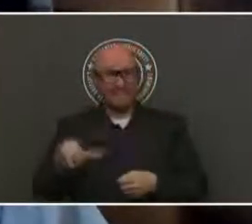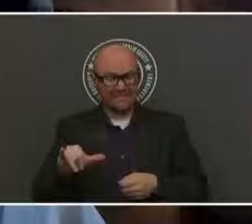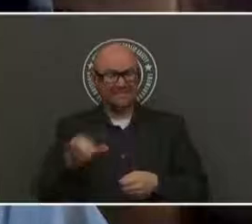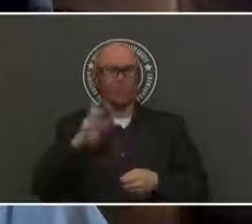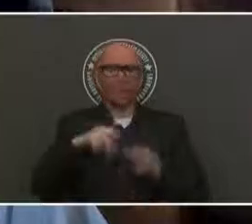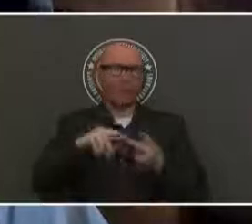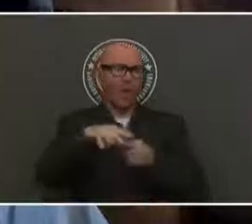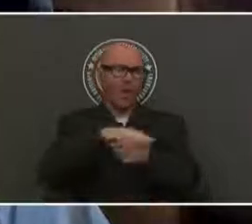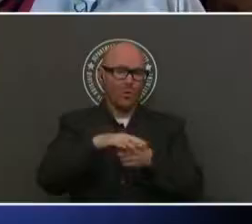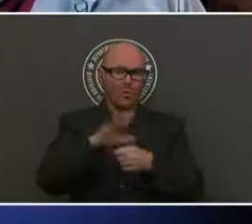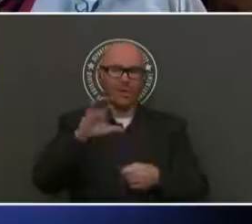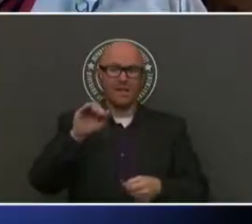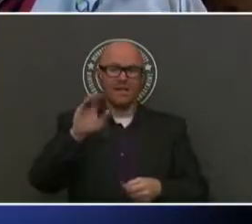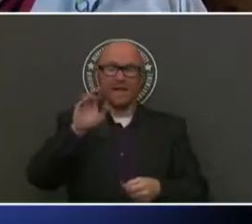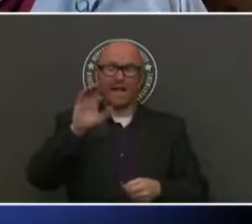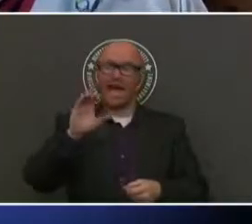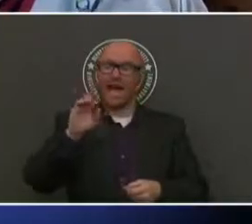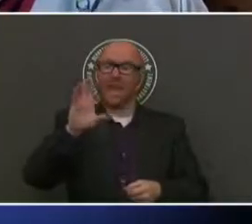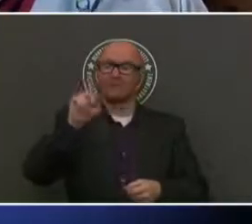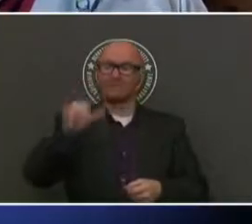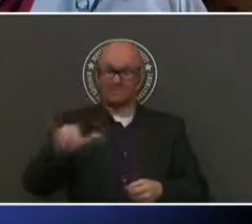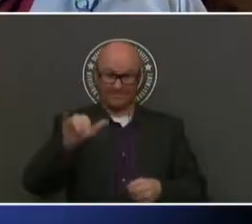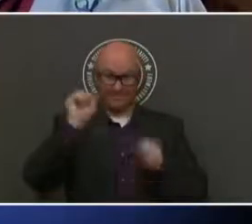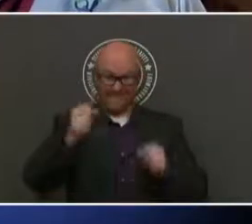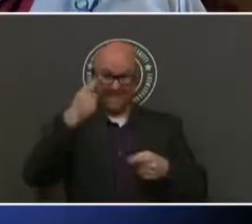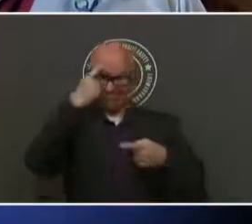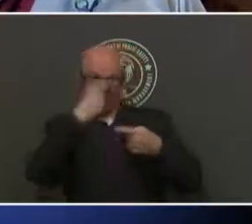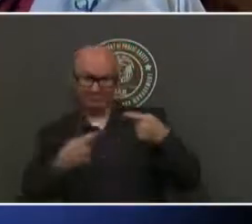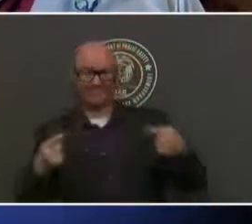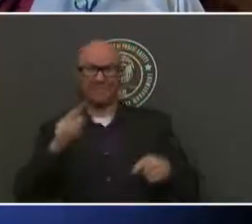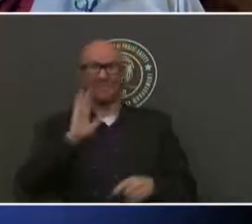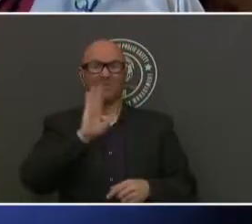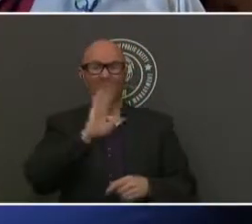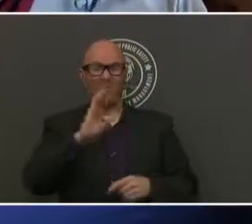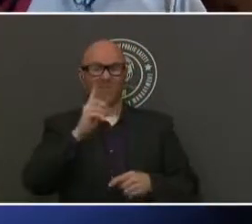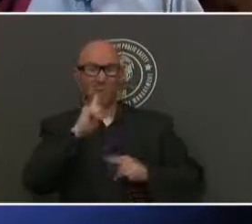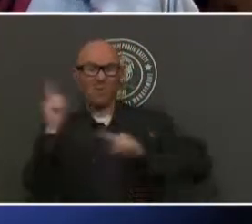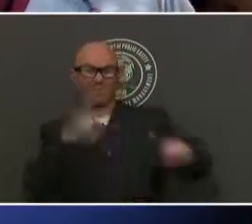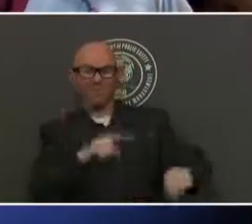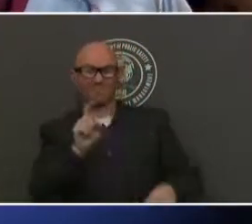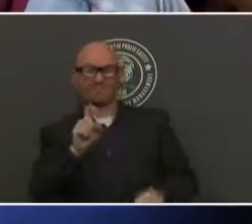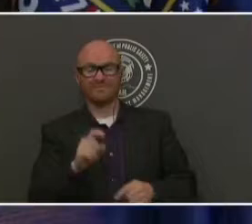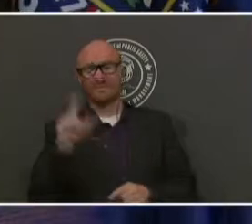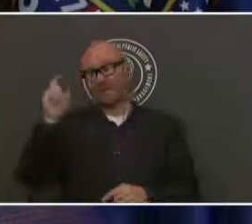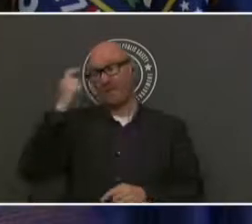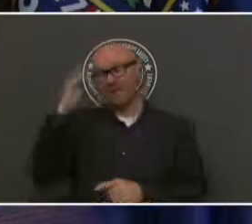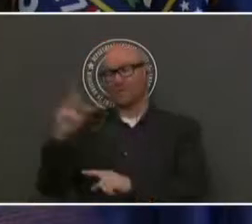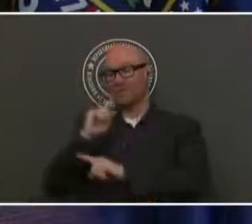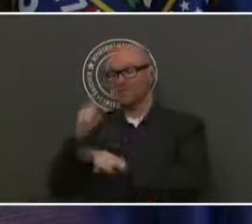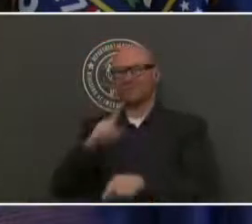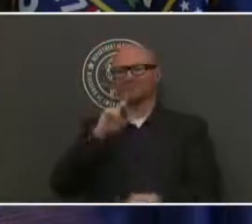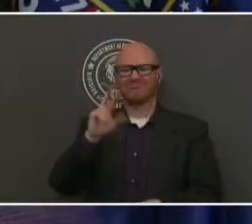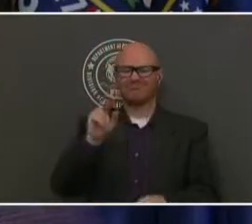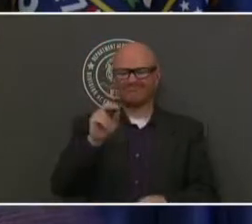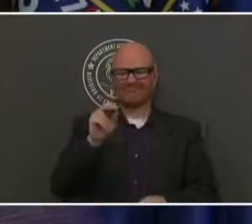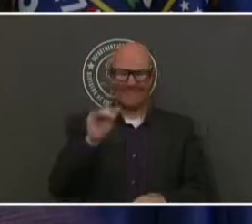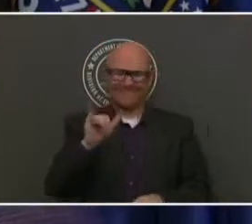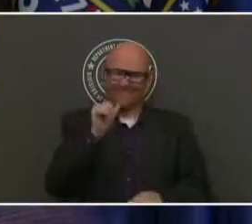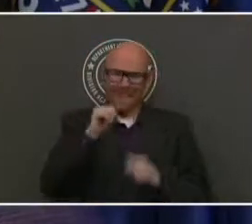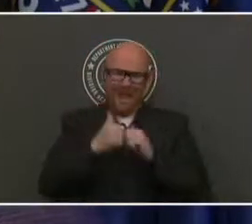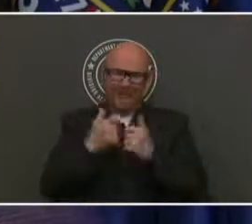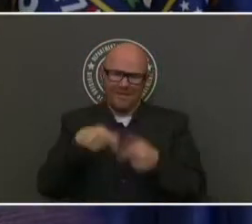them unconstitutional? Well, that's not how it works. We are a rule of law